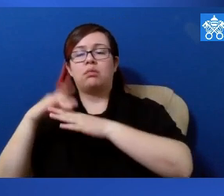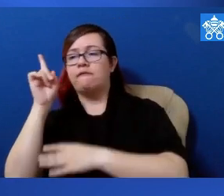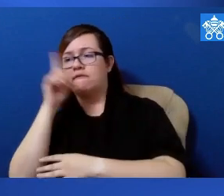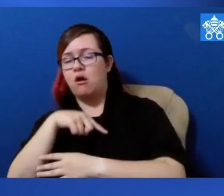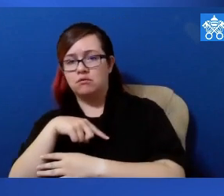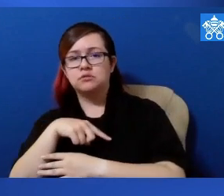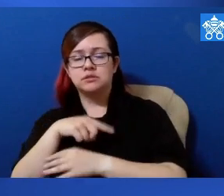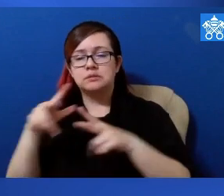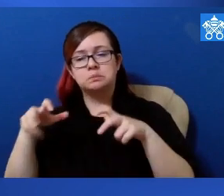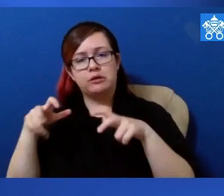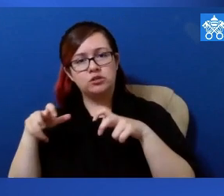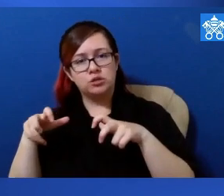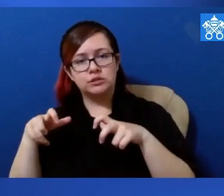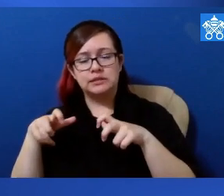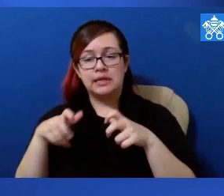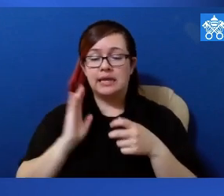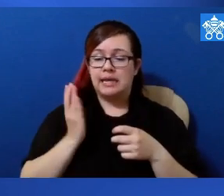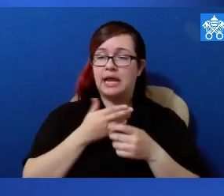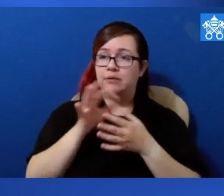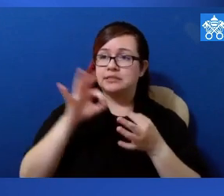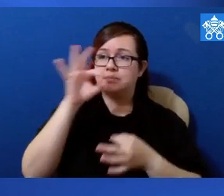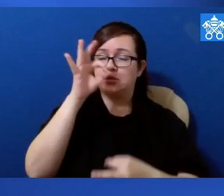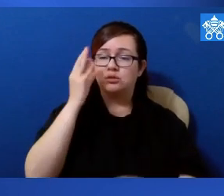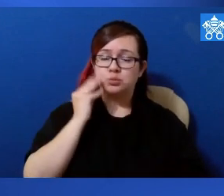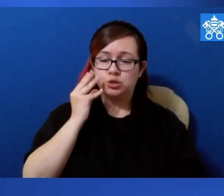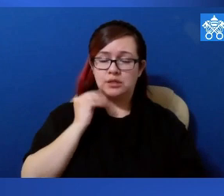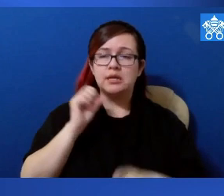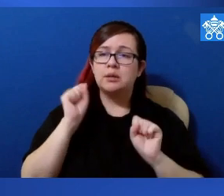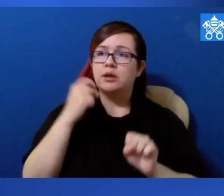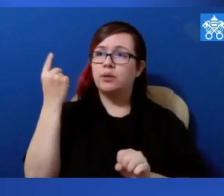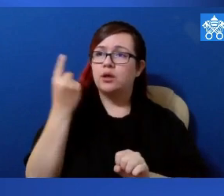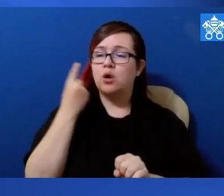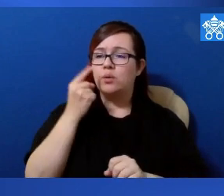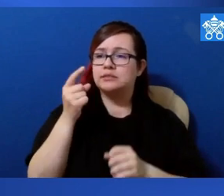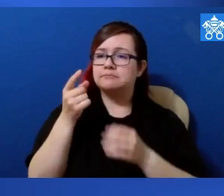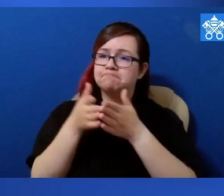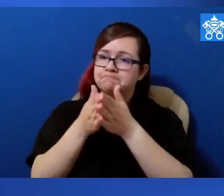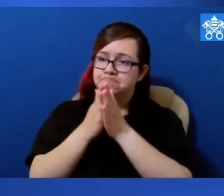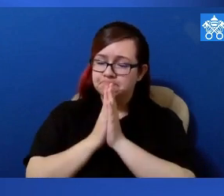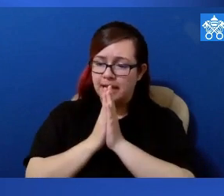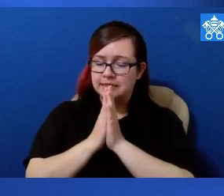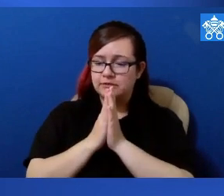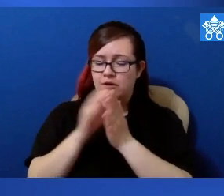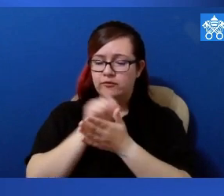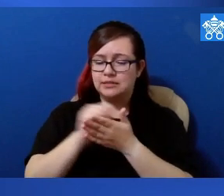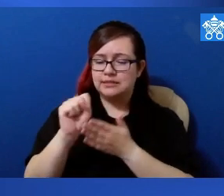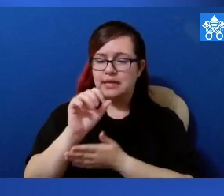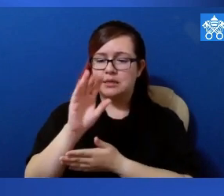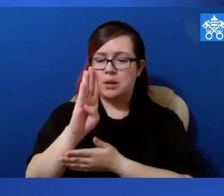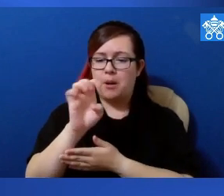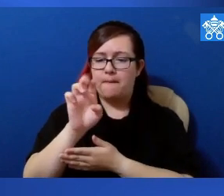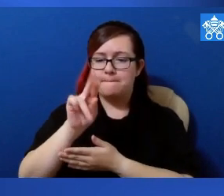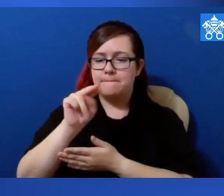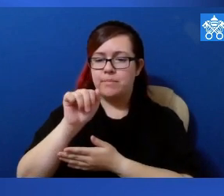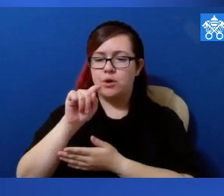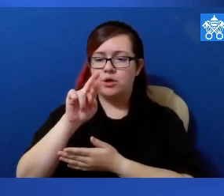shallow, and self-indulgent. In our spiritual journey, may we always heed the sound advice of Saint Bernard, who